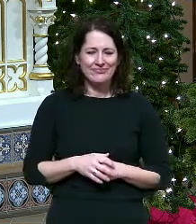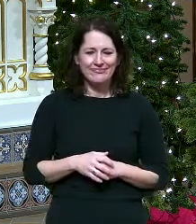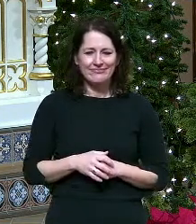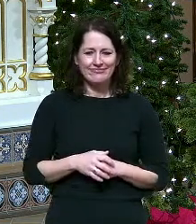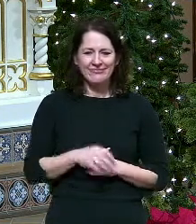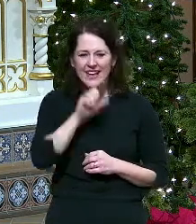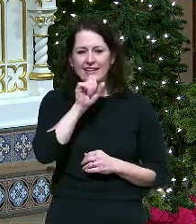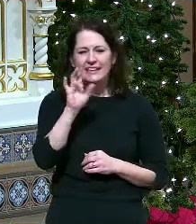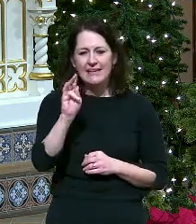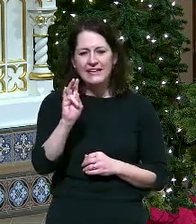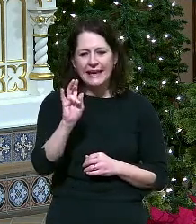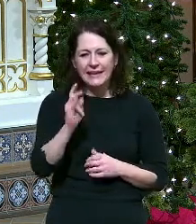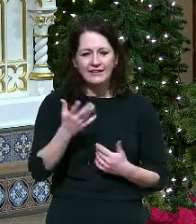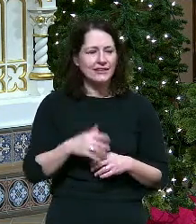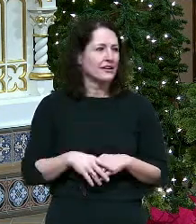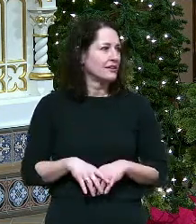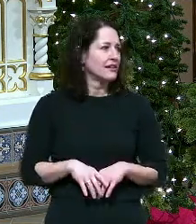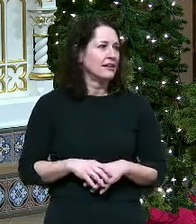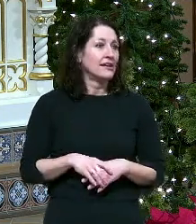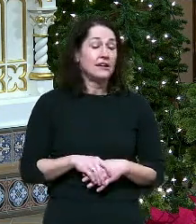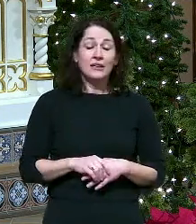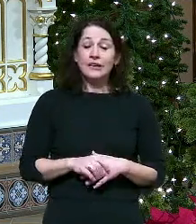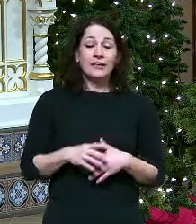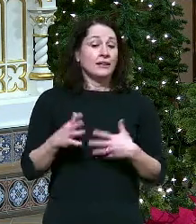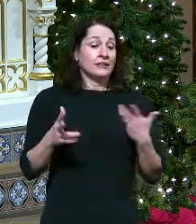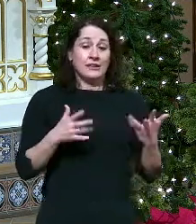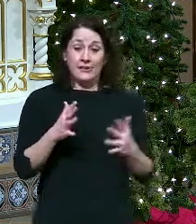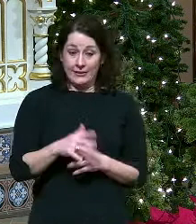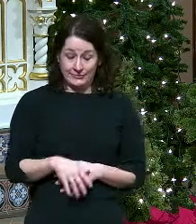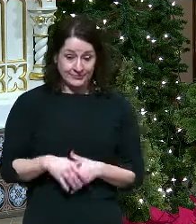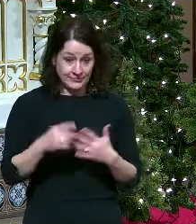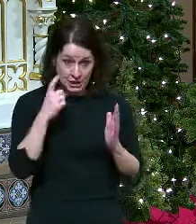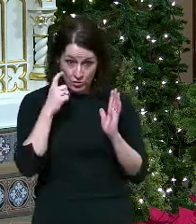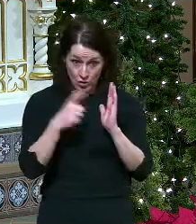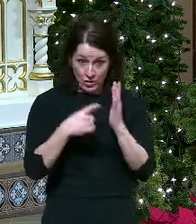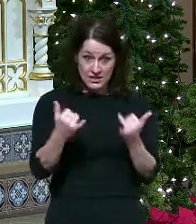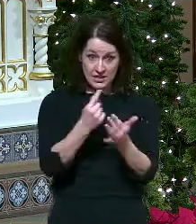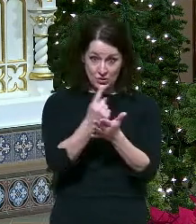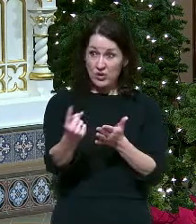Did anybody notice there was some stuff going on this week?